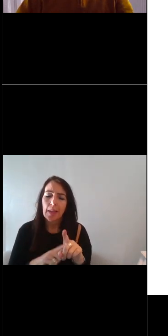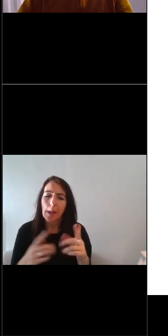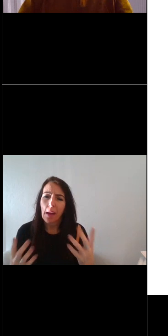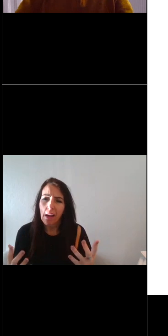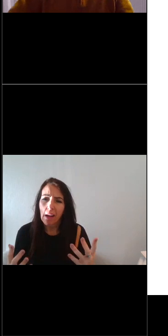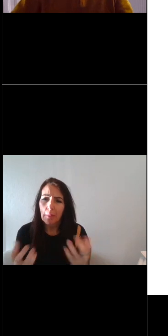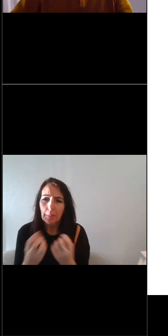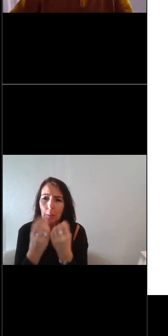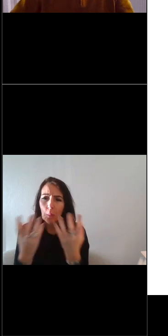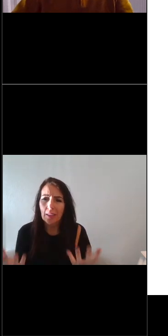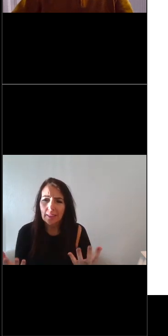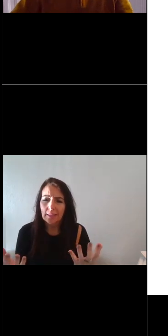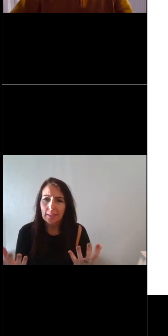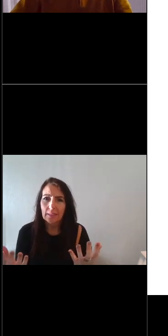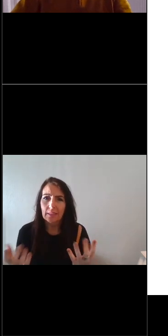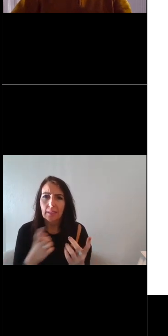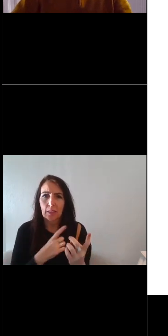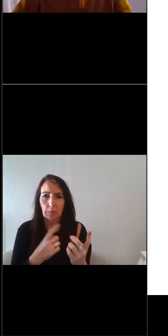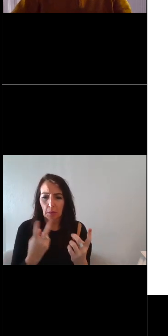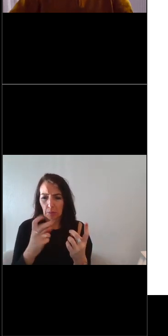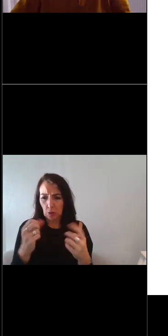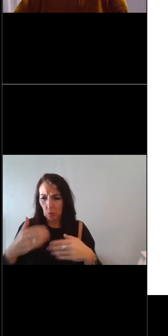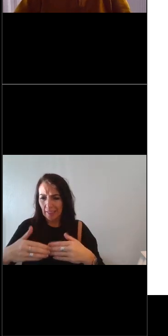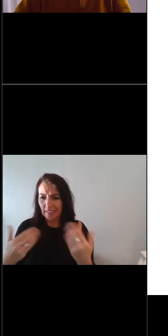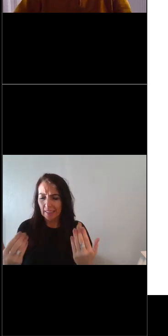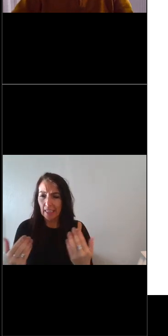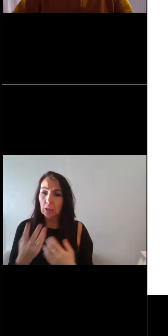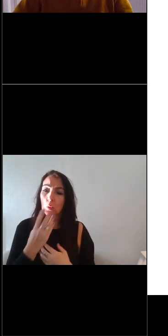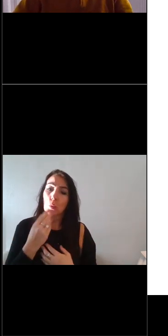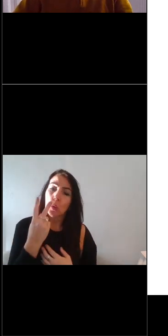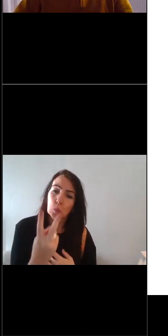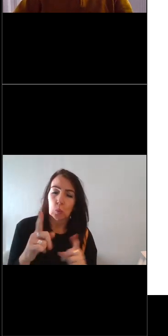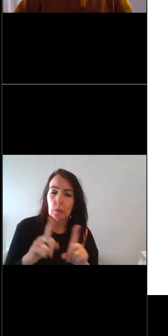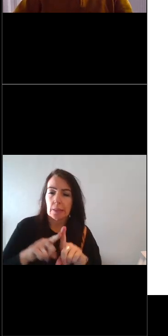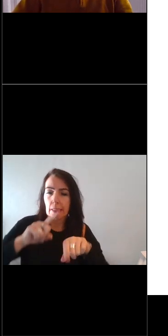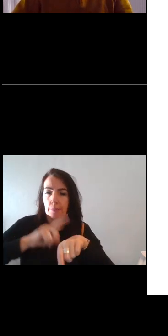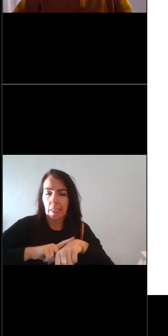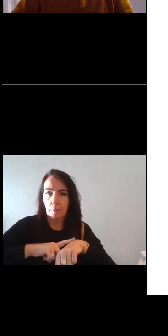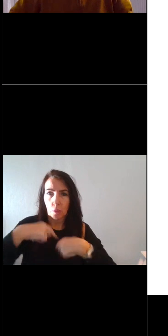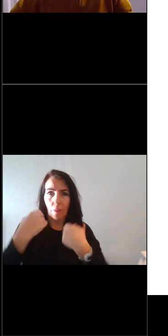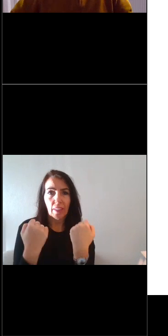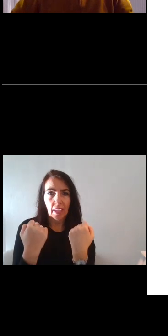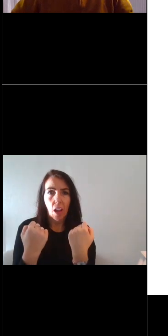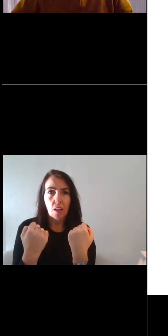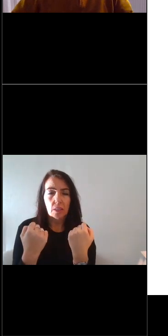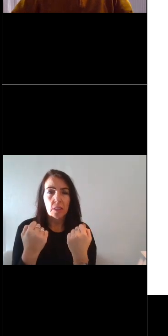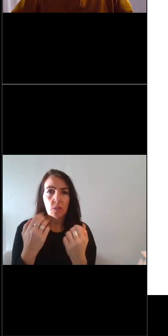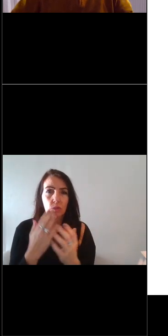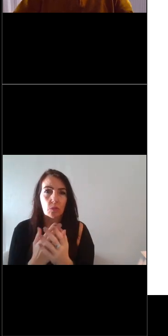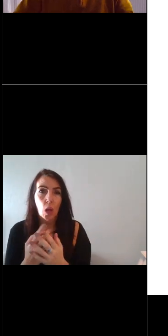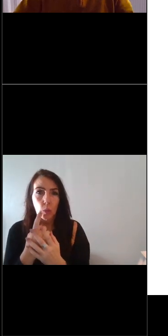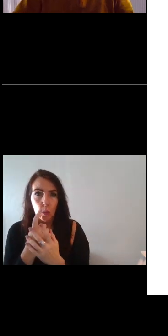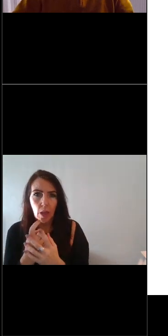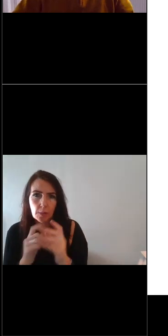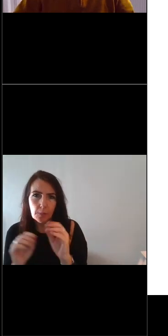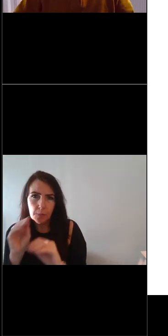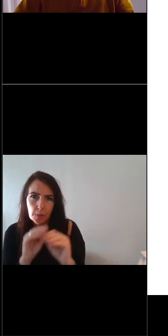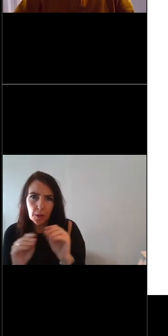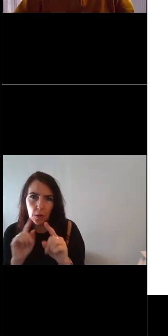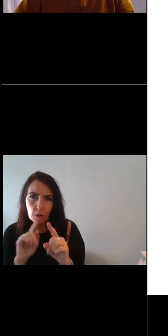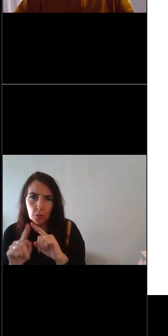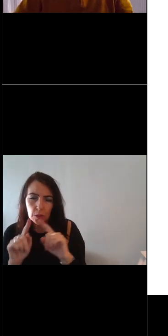only 20 something days where 2 are used at the same time. So these vehicles can be rationalised to a much smaller